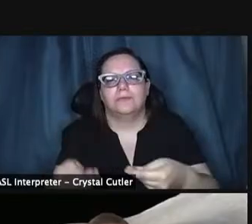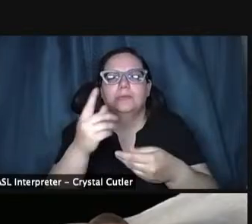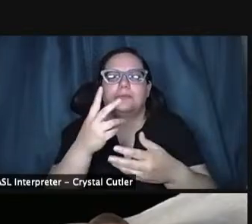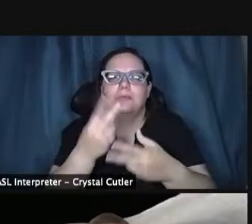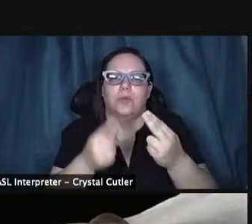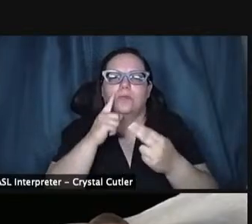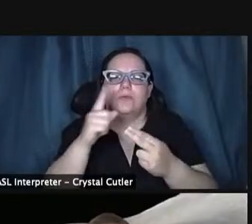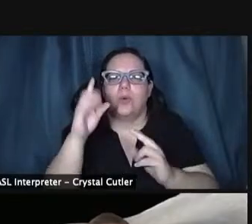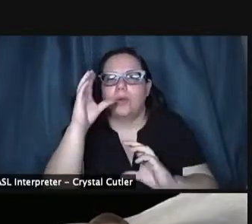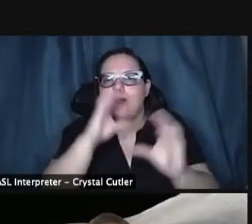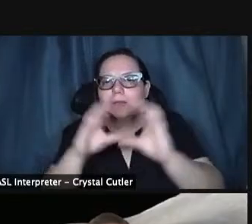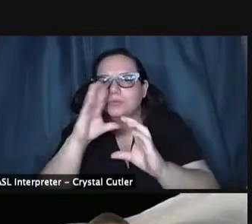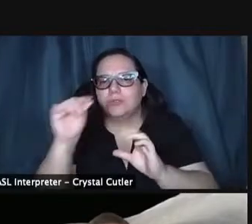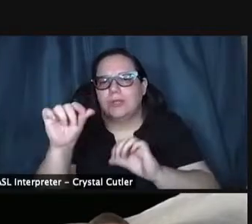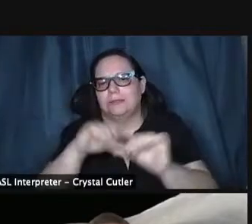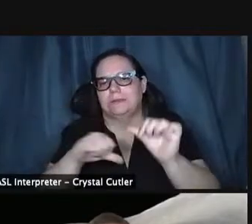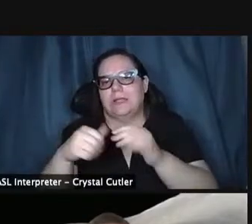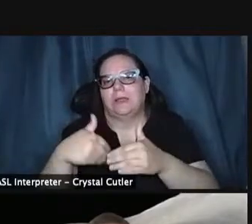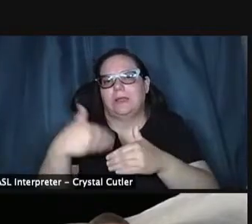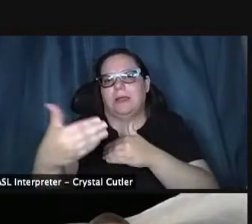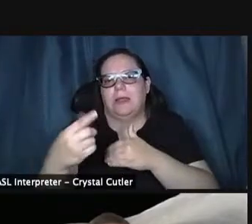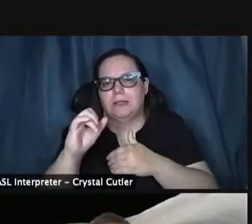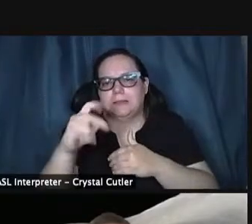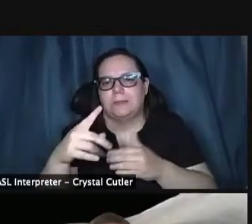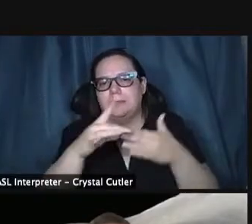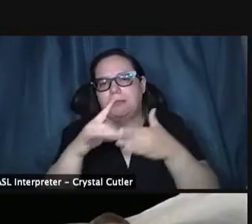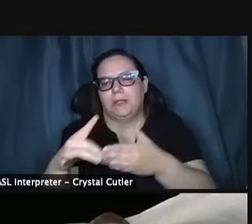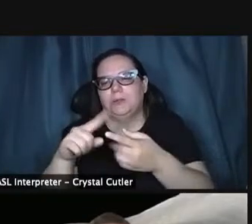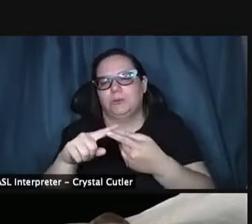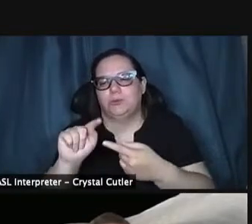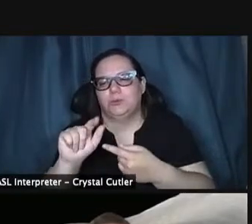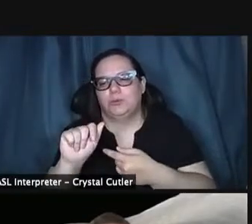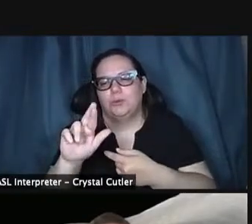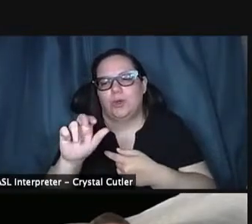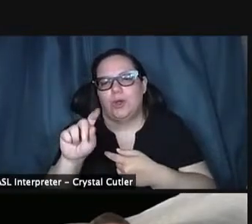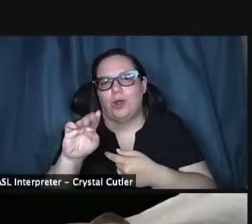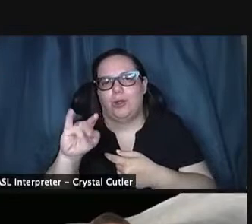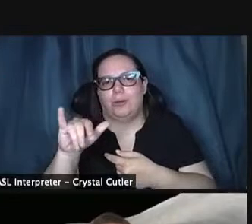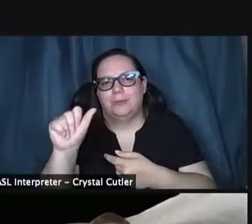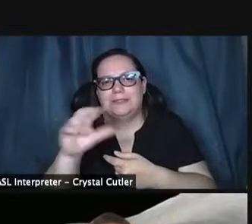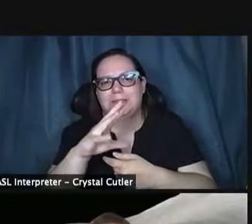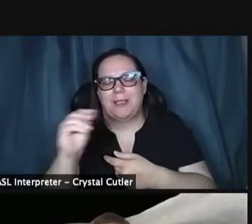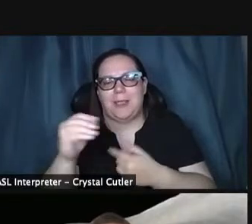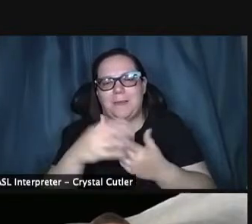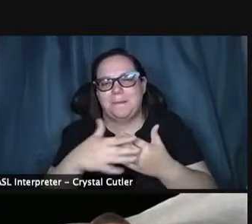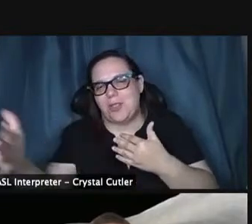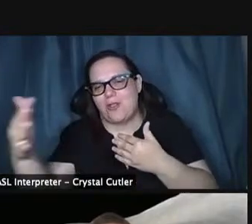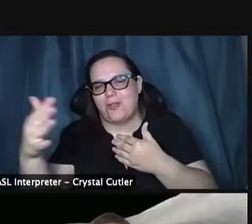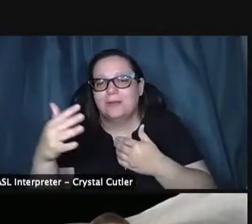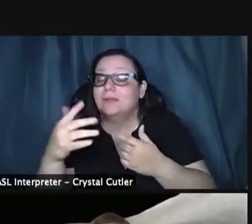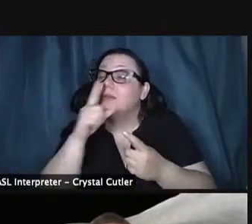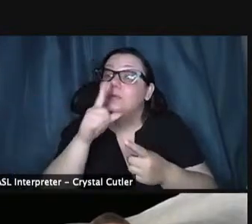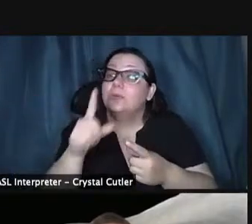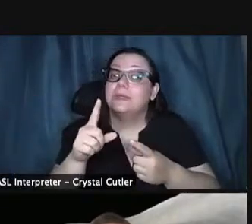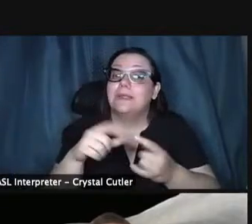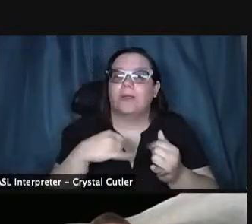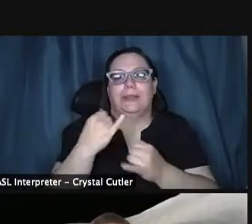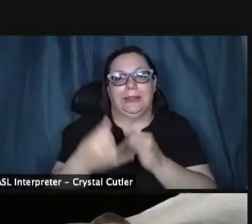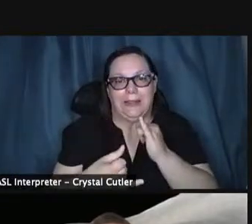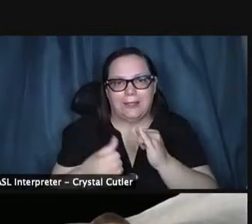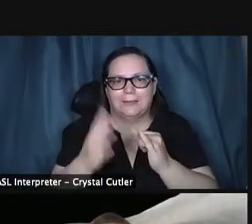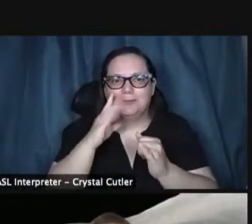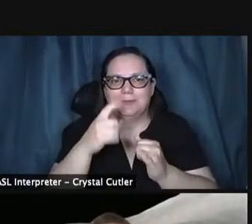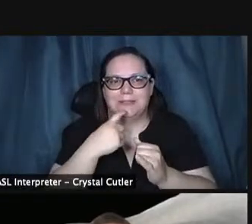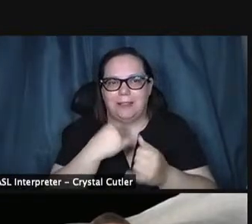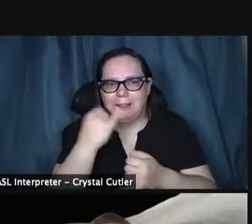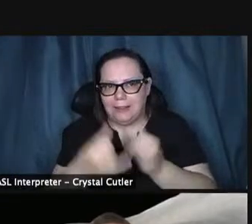steps leading into Artemis and beyond. And with that, I thank you. The last thing I will say actually is the last bullet there.